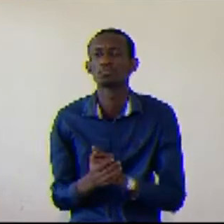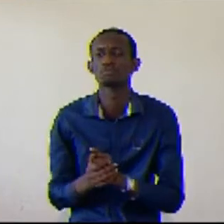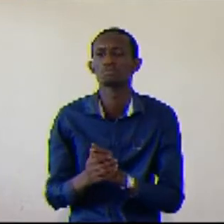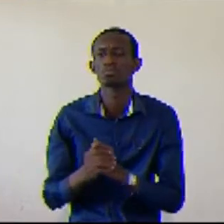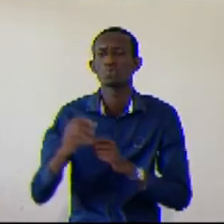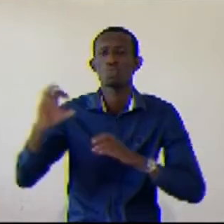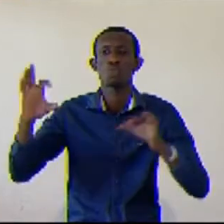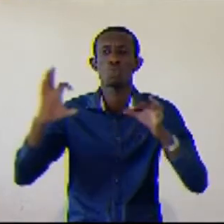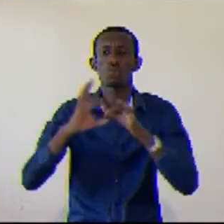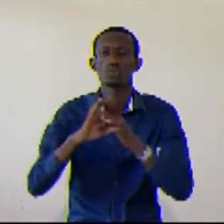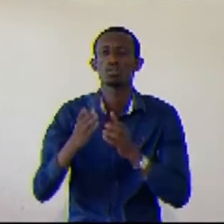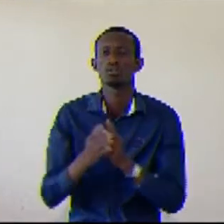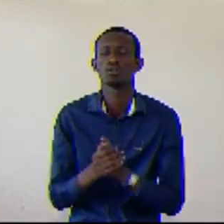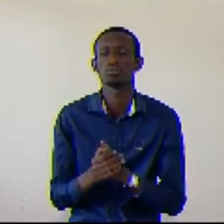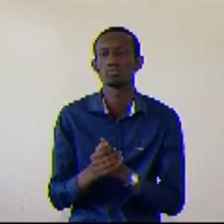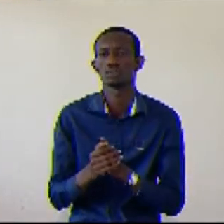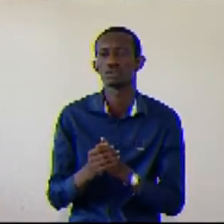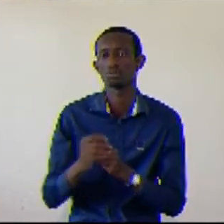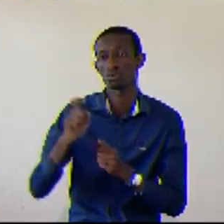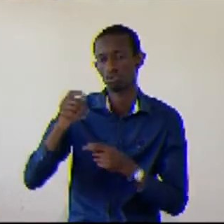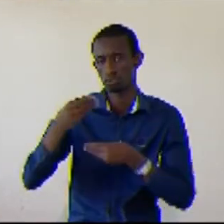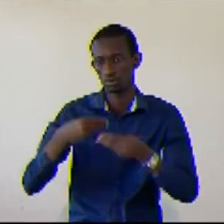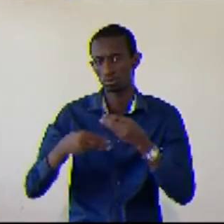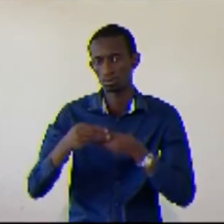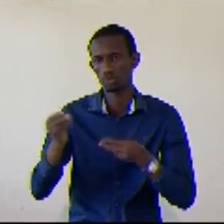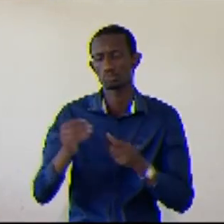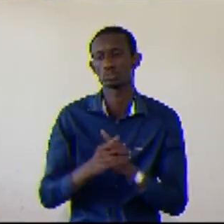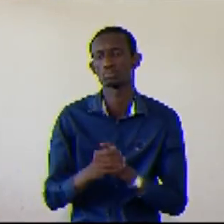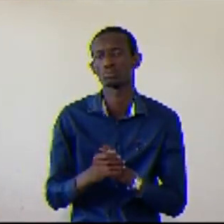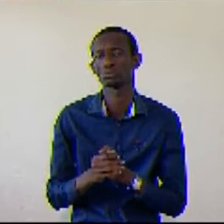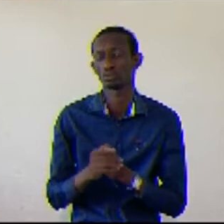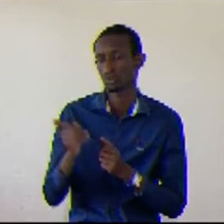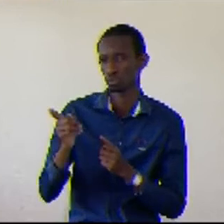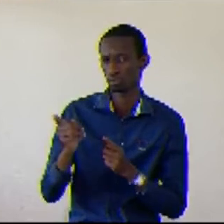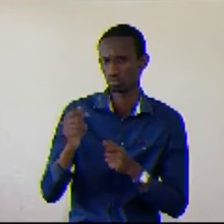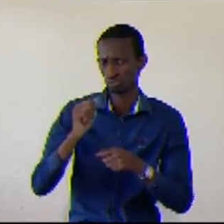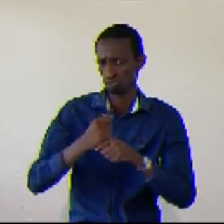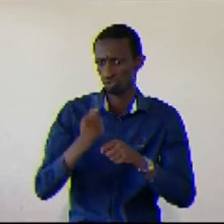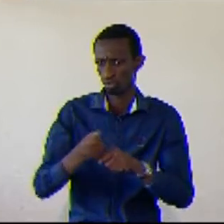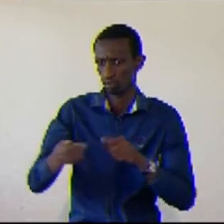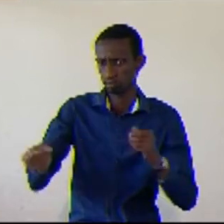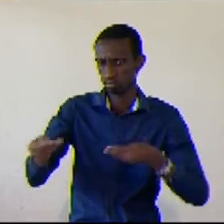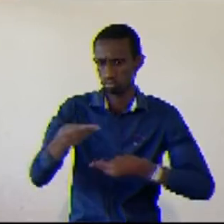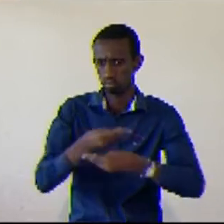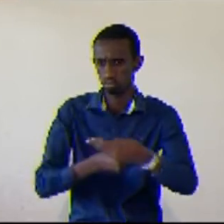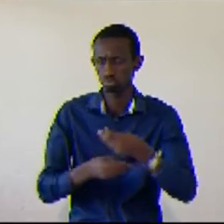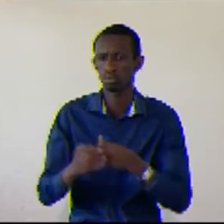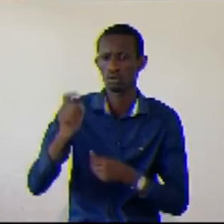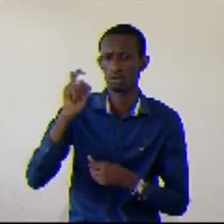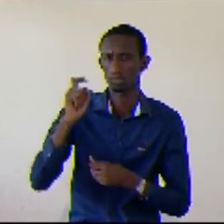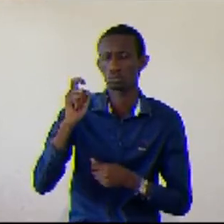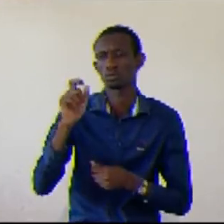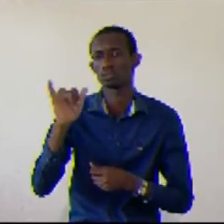equation, right? We are going to have replacing xy by